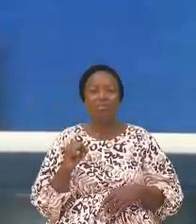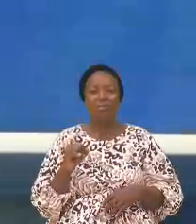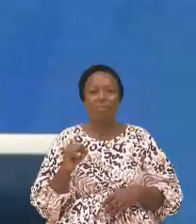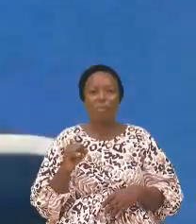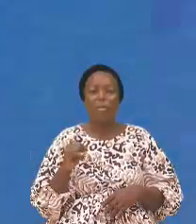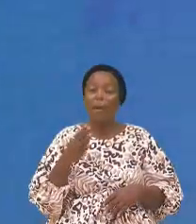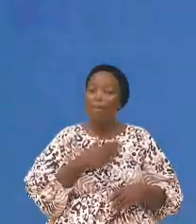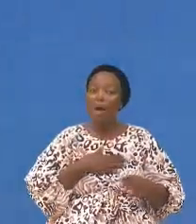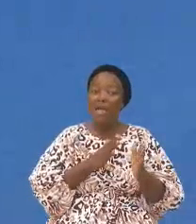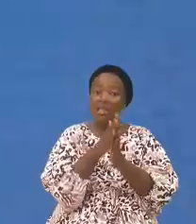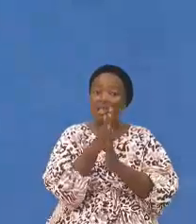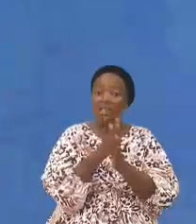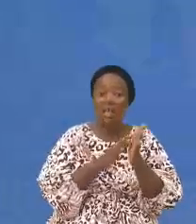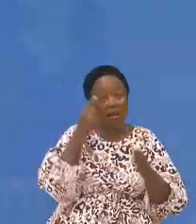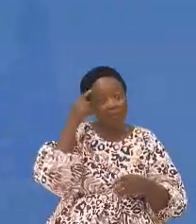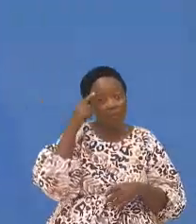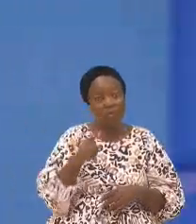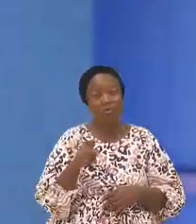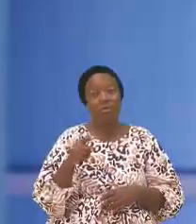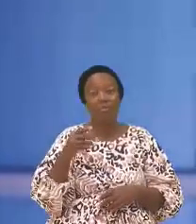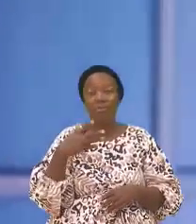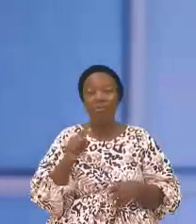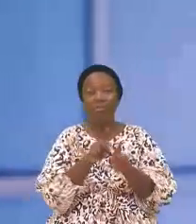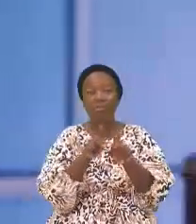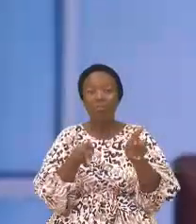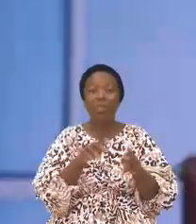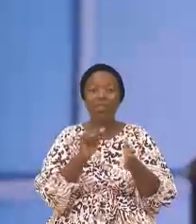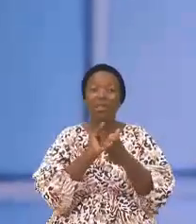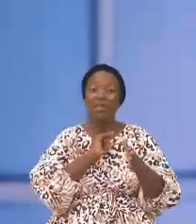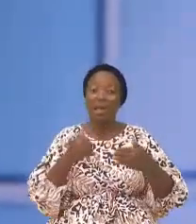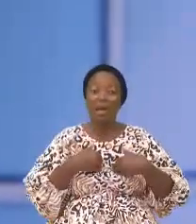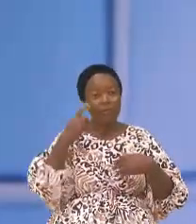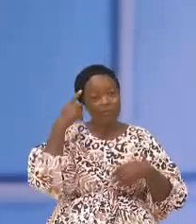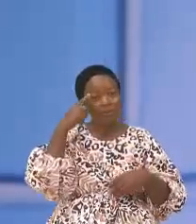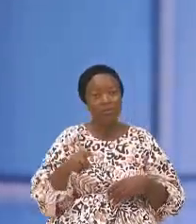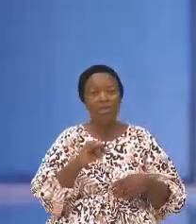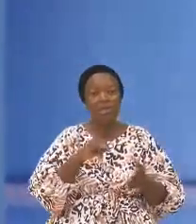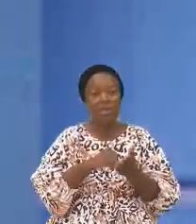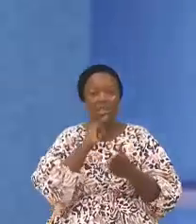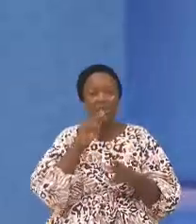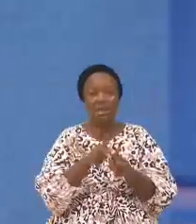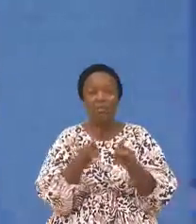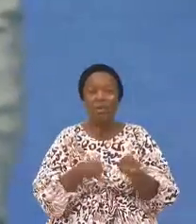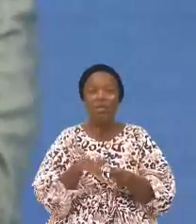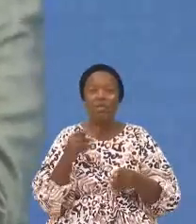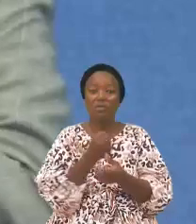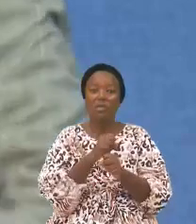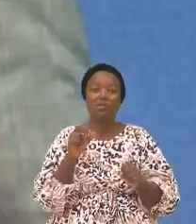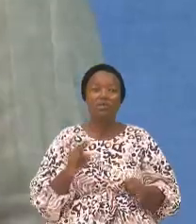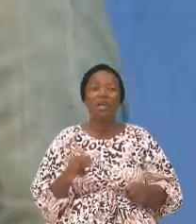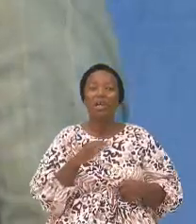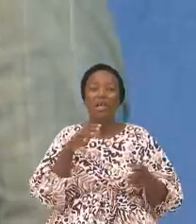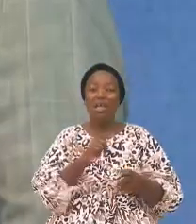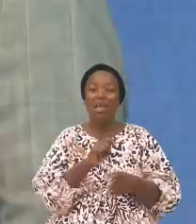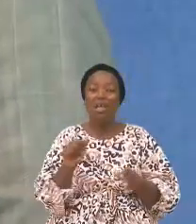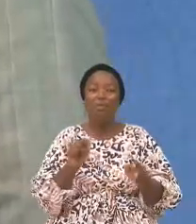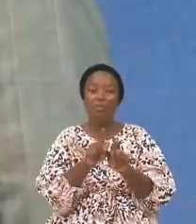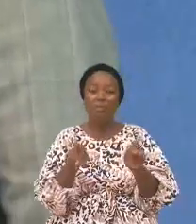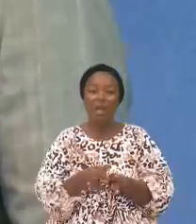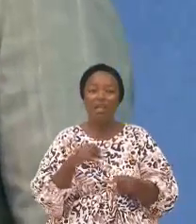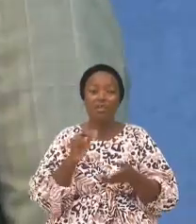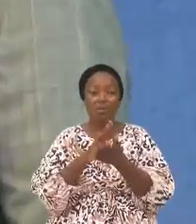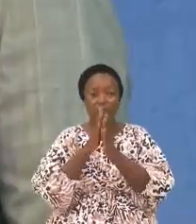question tonight. He's saying, my will for you, the place I have for you, is a